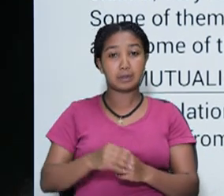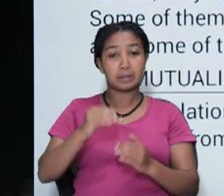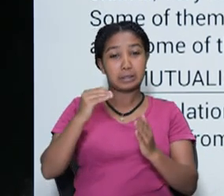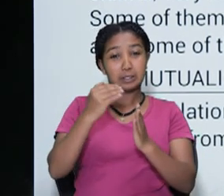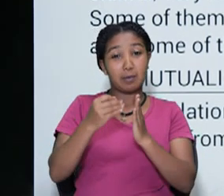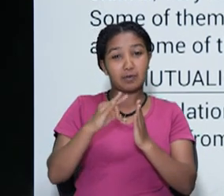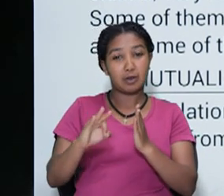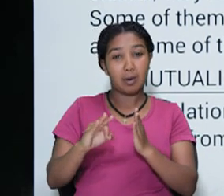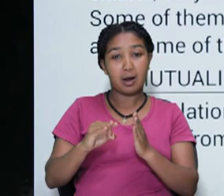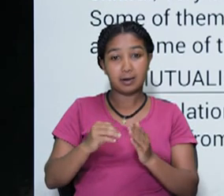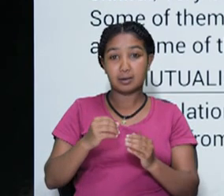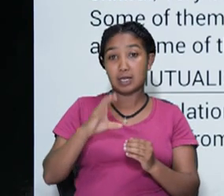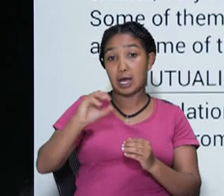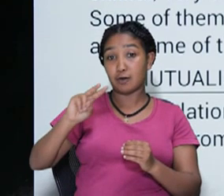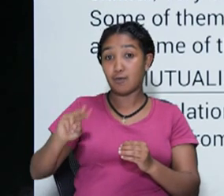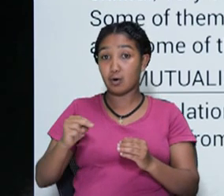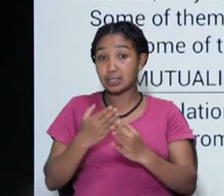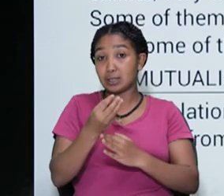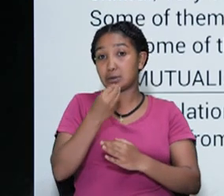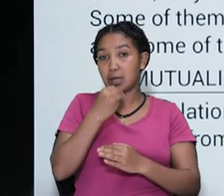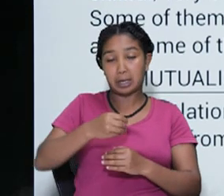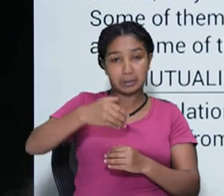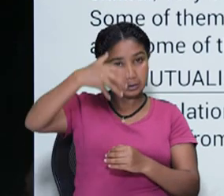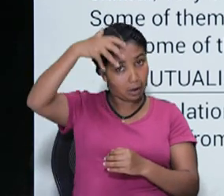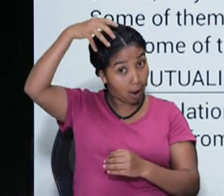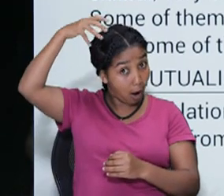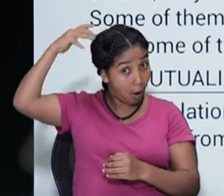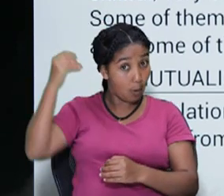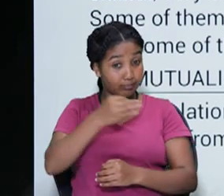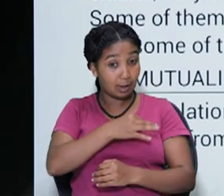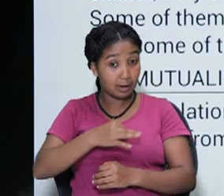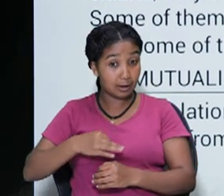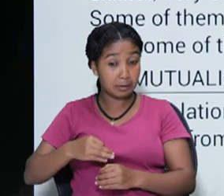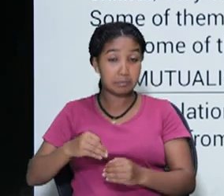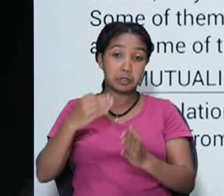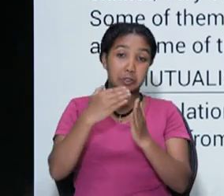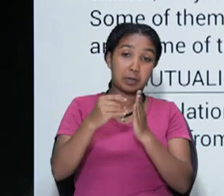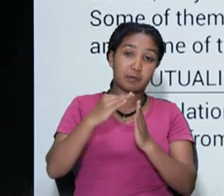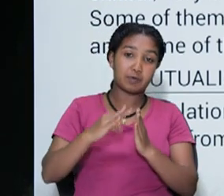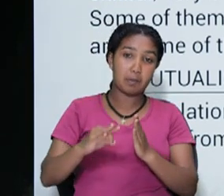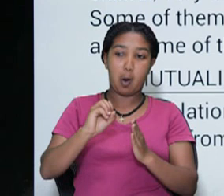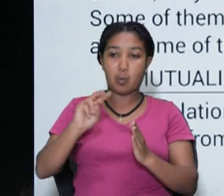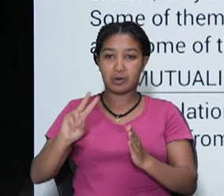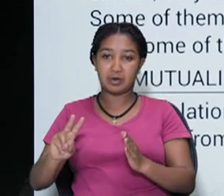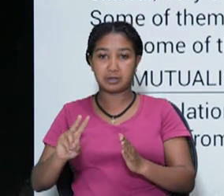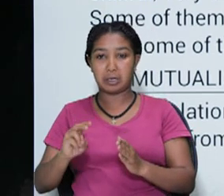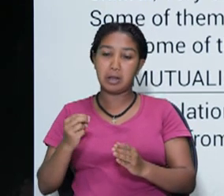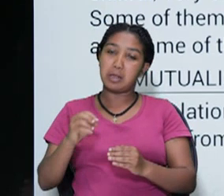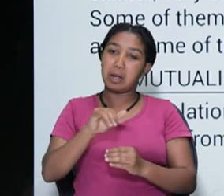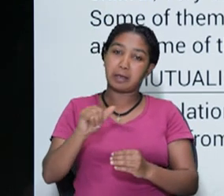Some of them are carnivorous, like as lion, tiger, and some of them are omnivorous, like as